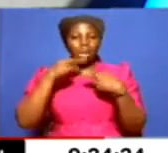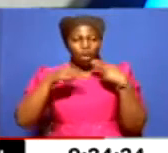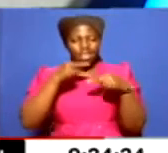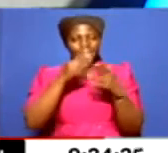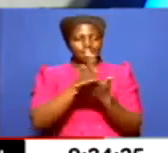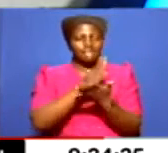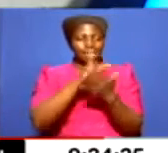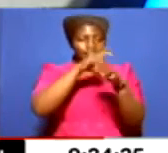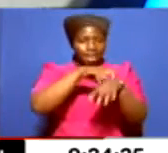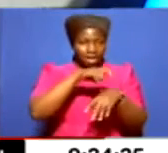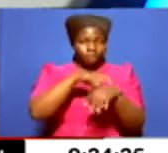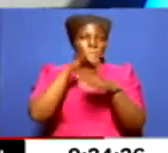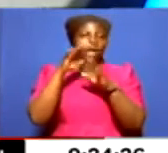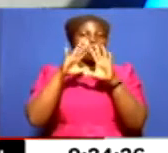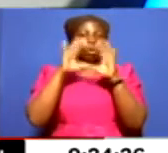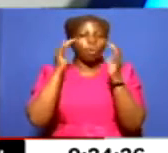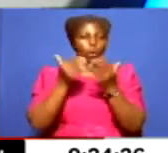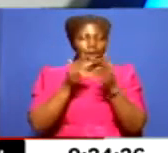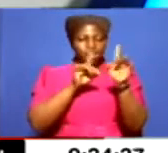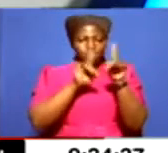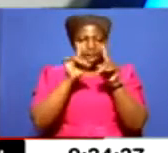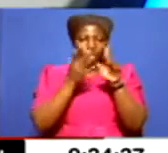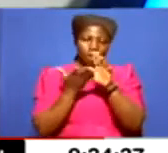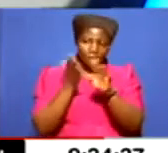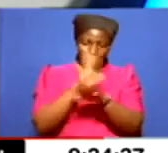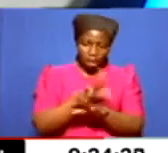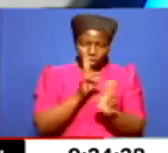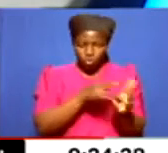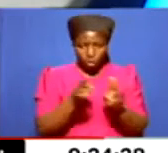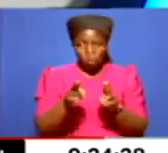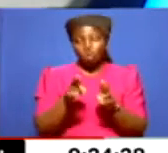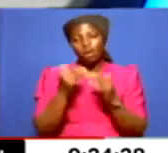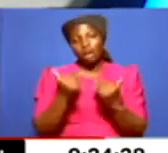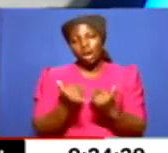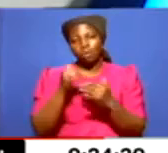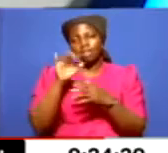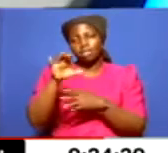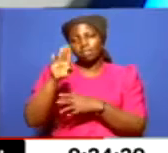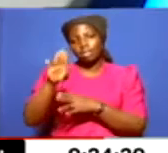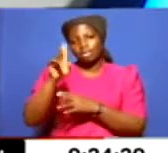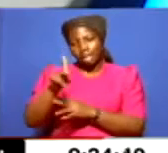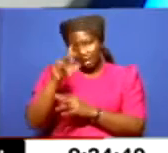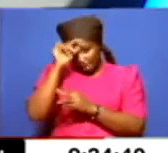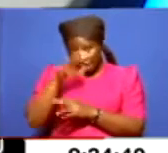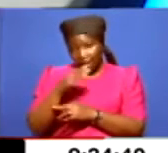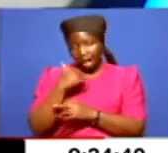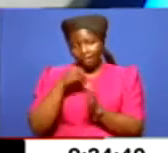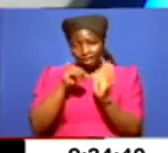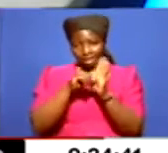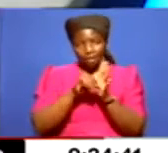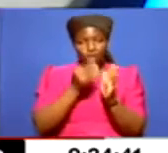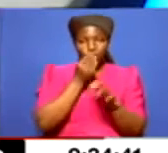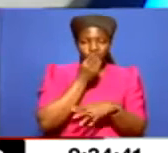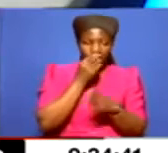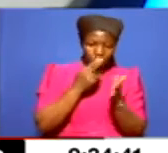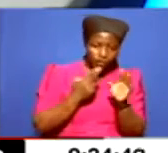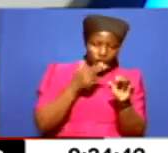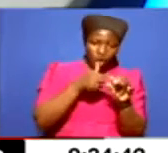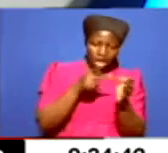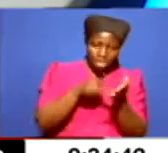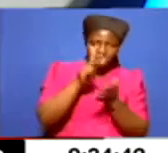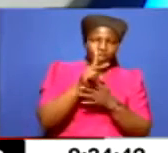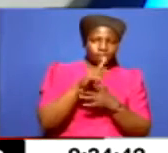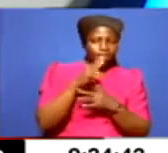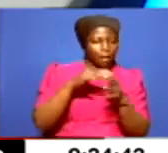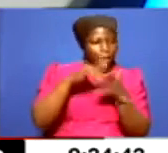resumes. However, central bank governor Dr. Patrick Njoroge has identified food and fuel prices as key risks that